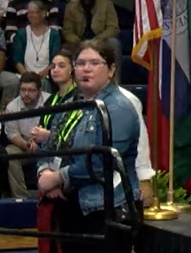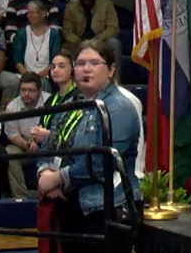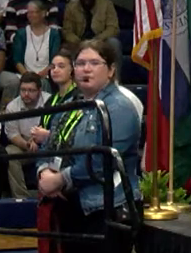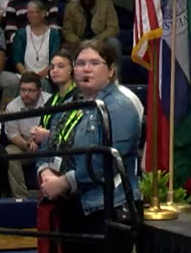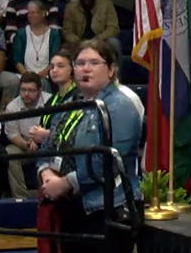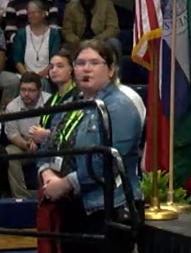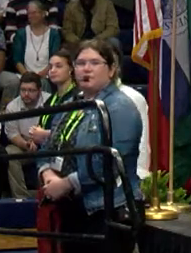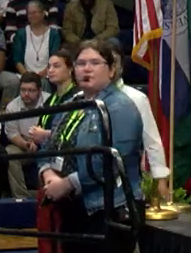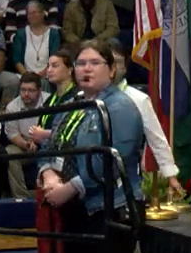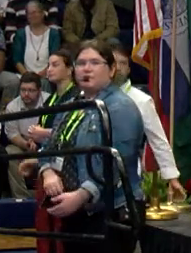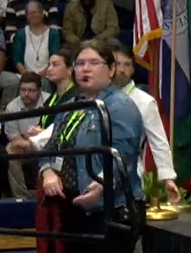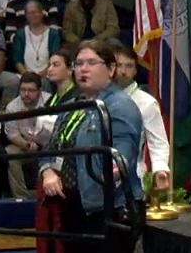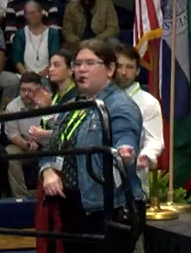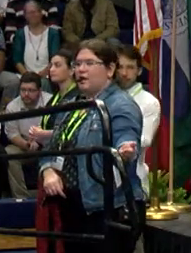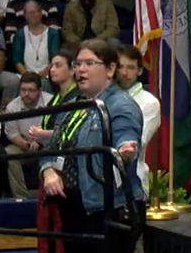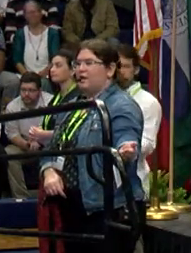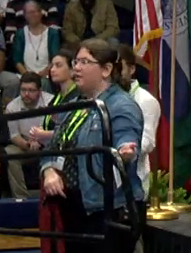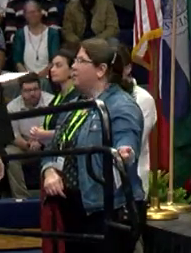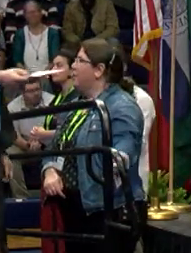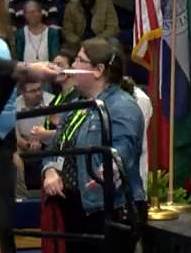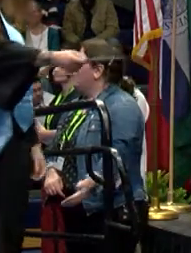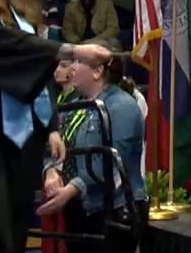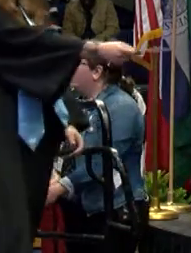Lisa Shogren.